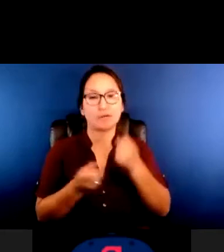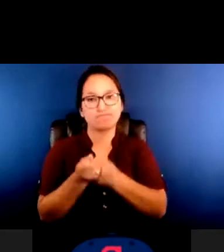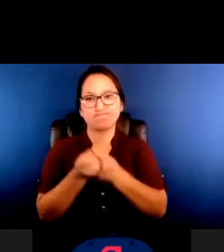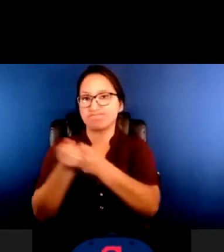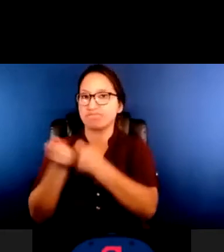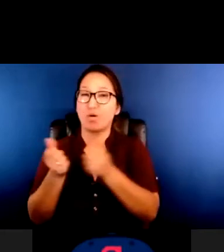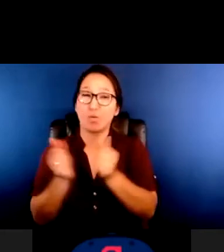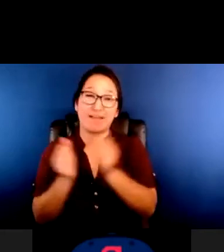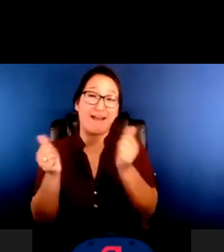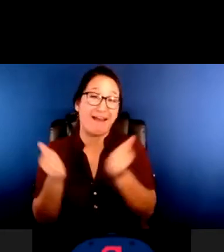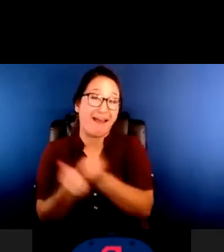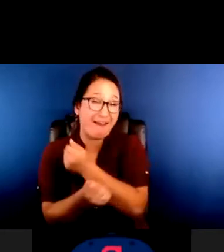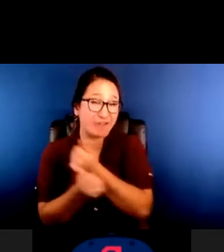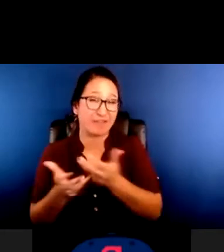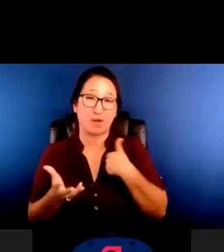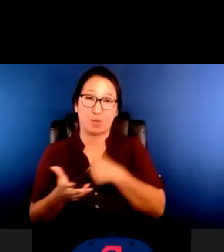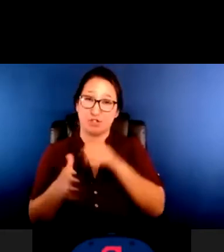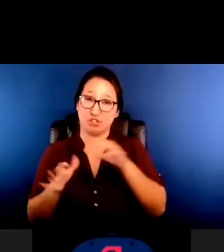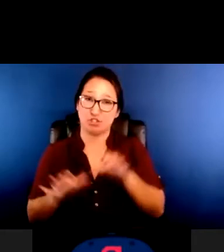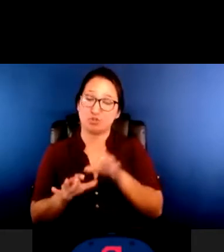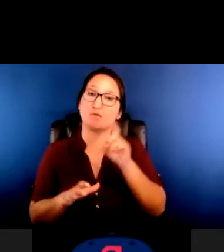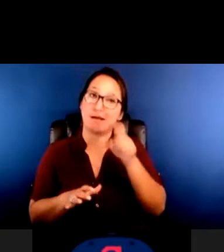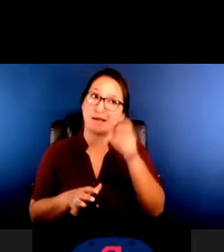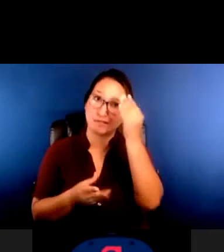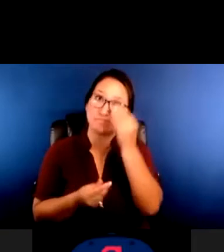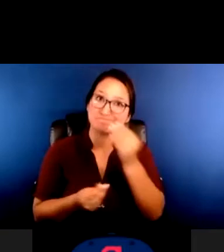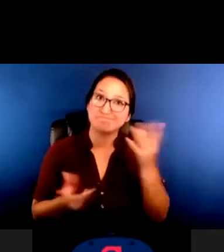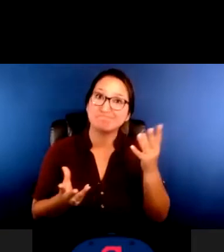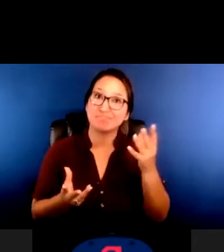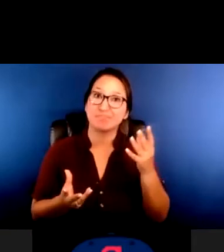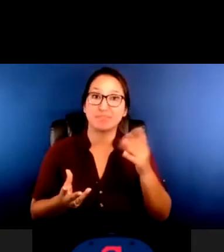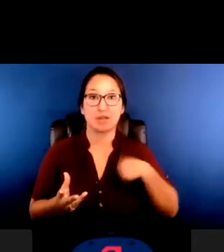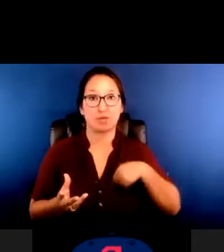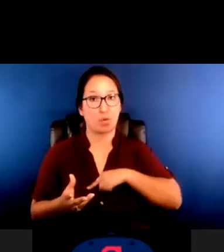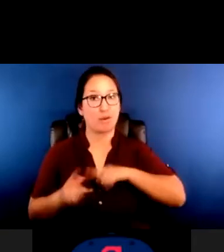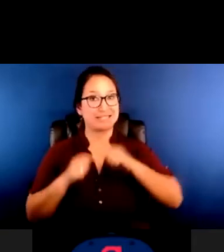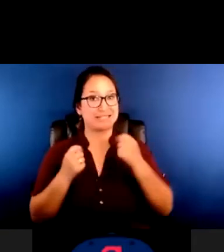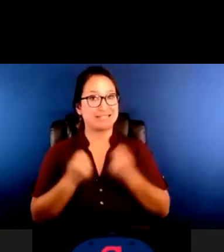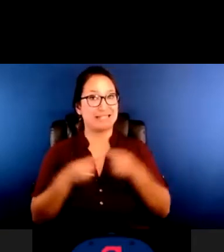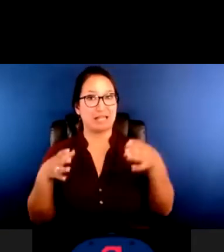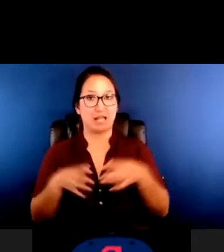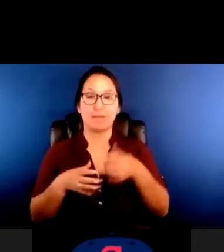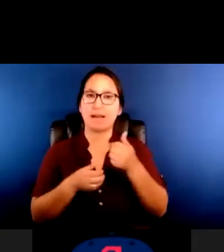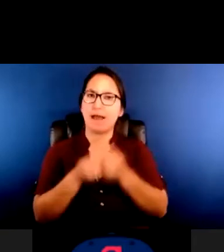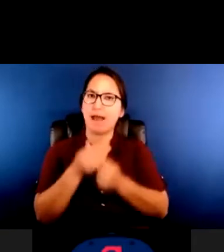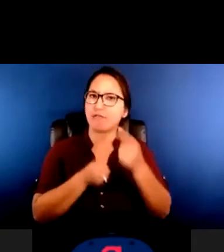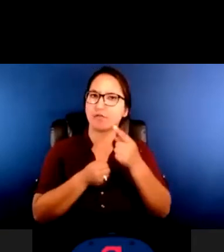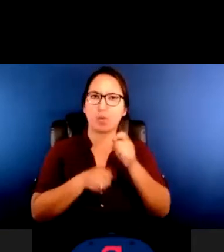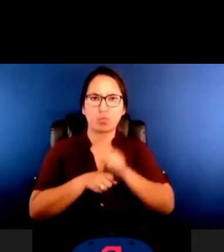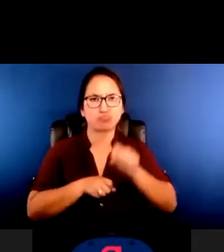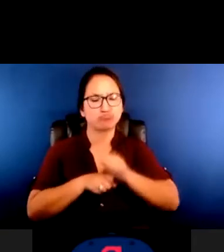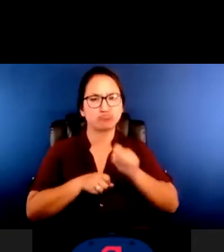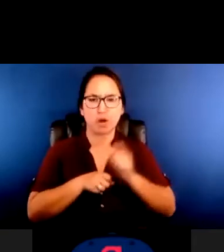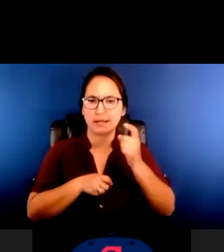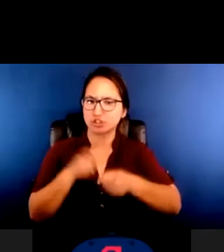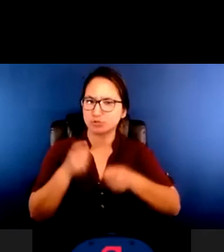visible. I just want to make it clear that we're a team and everybody contributes to make this